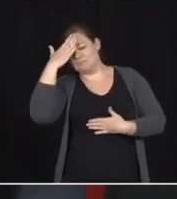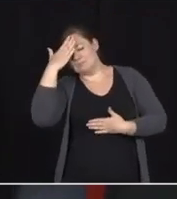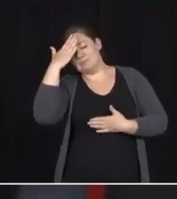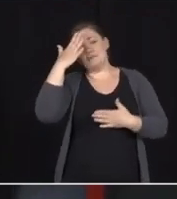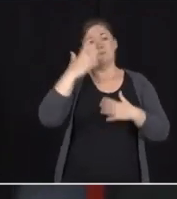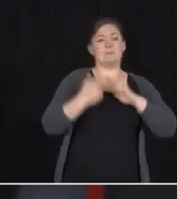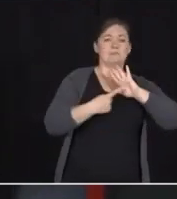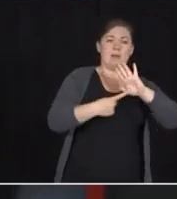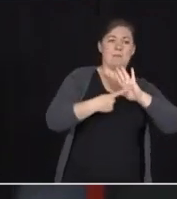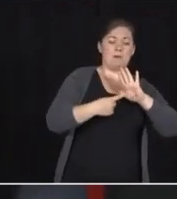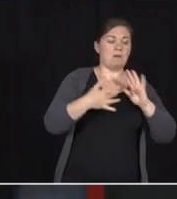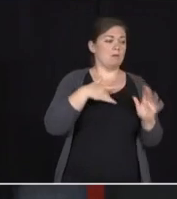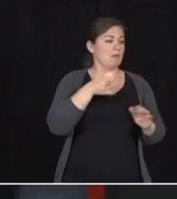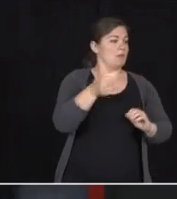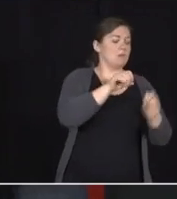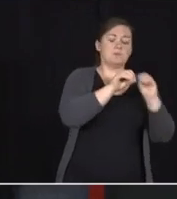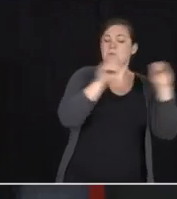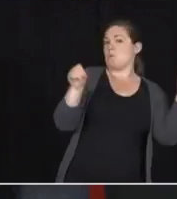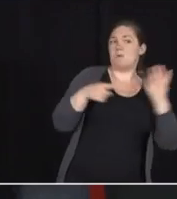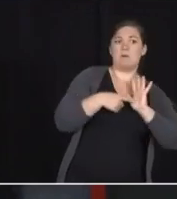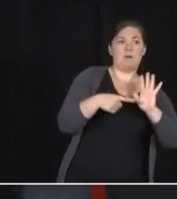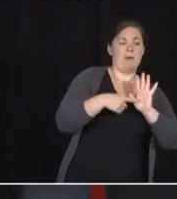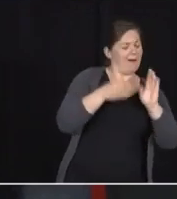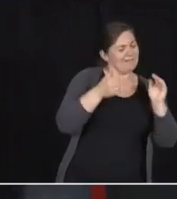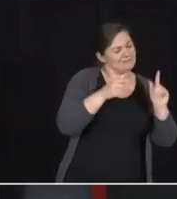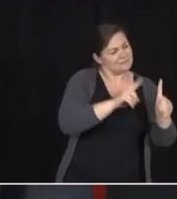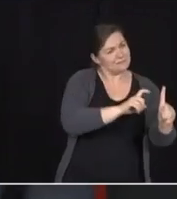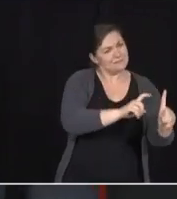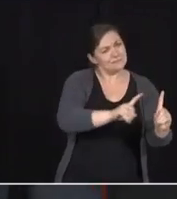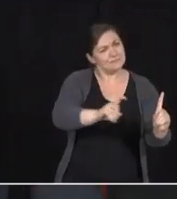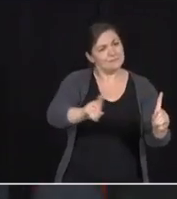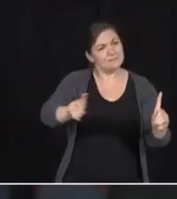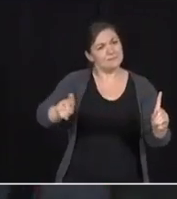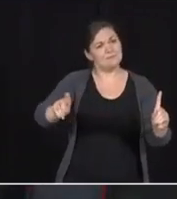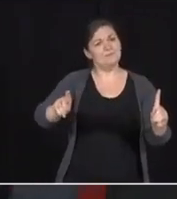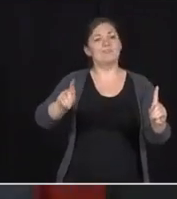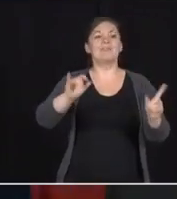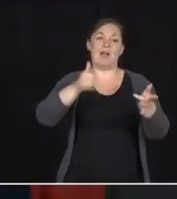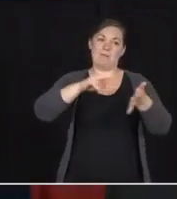of the economy, and the only way you'll do that is to be able to go to the workplaces to find out.